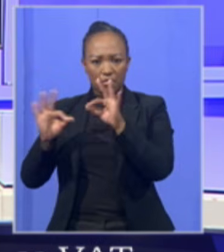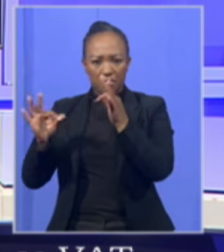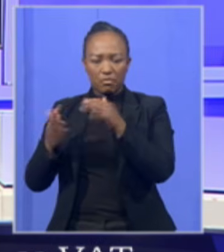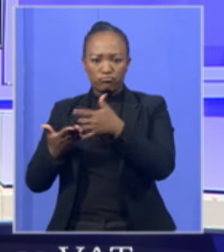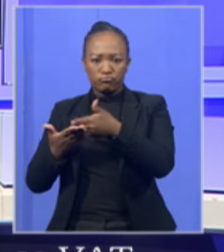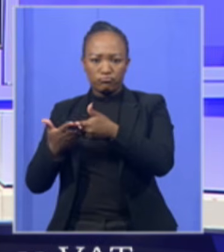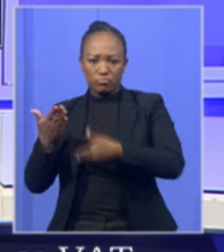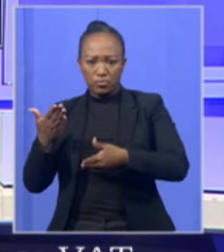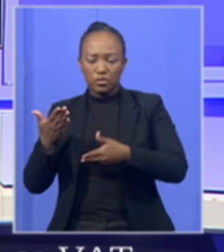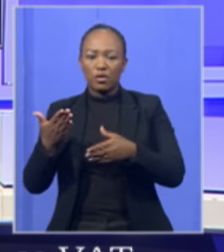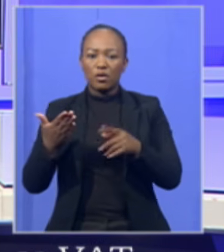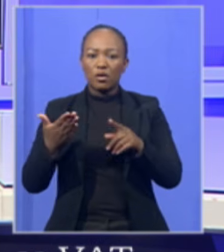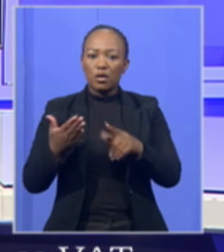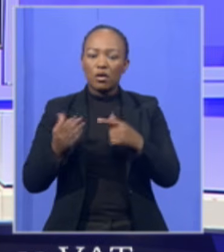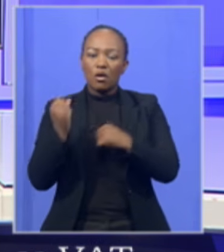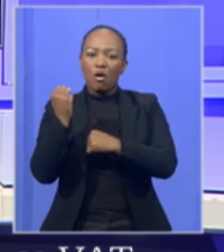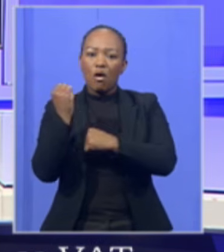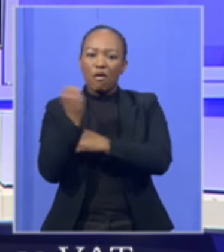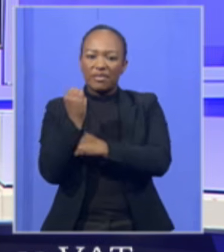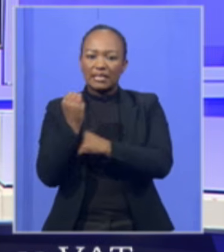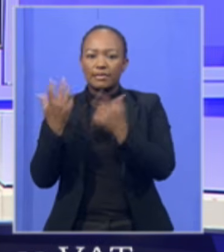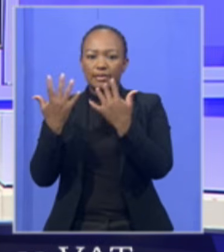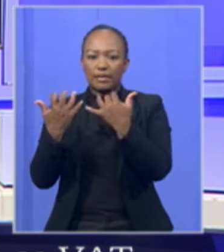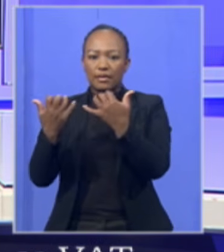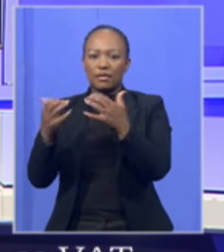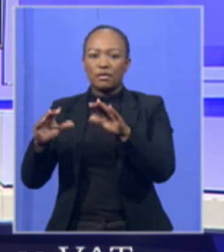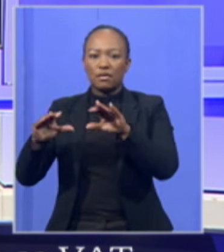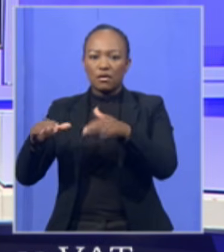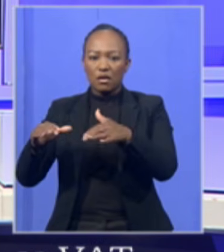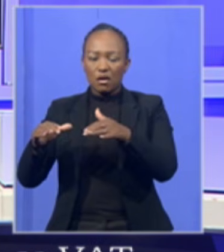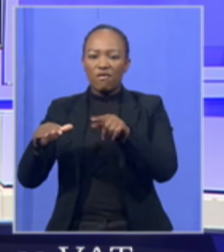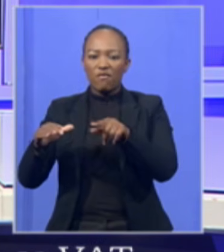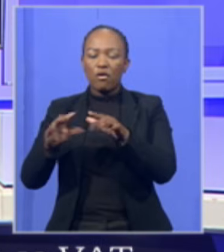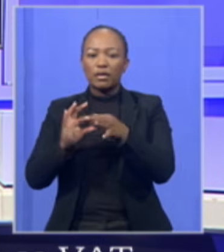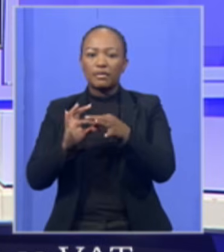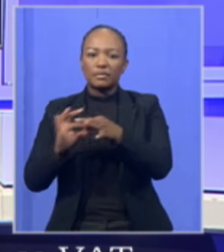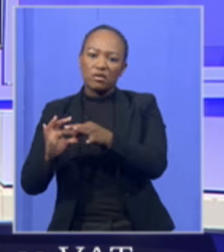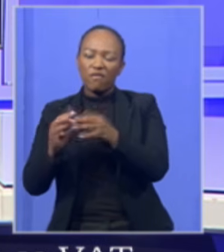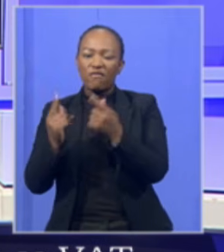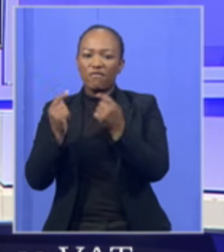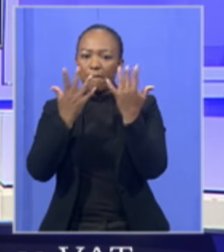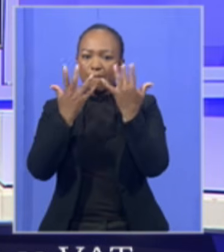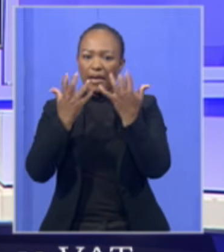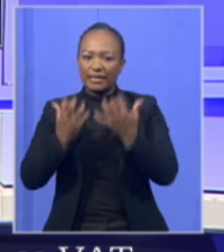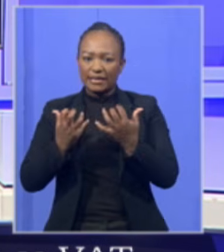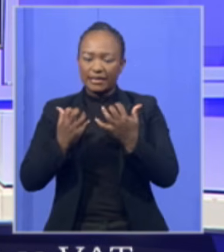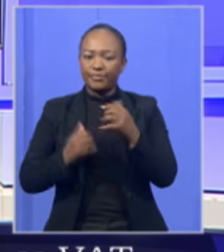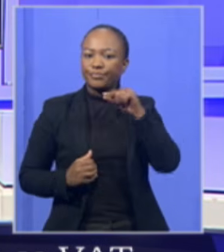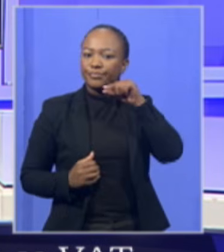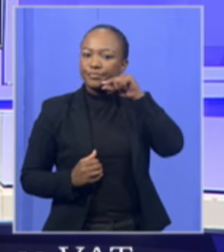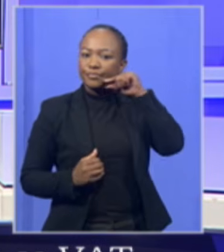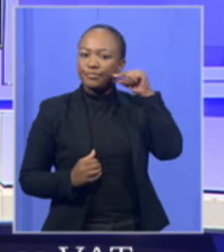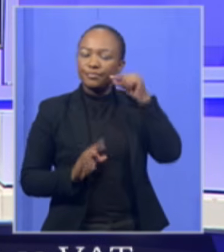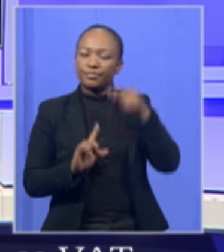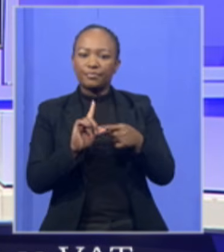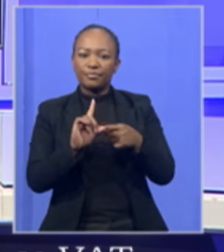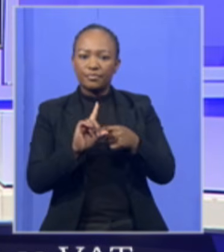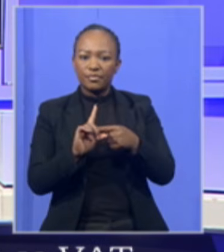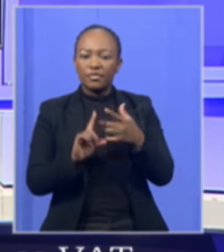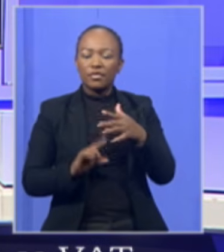ya ka kantoro ya palamente e malebana le merero ya tekanyetsokabo. Godongwana o itsisitse molaotlhomo wa selo sa ditlhwatlhwa